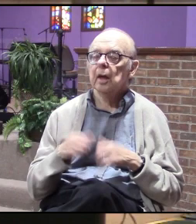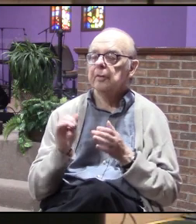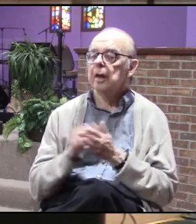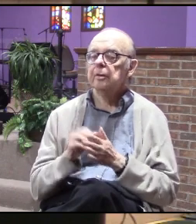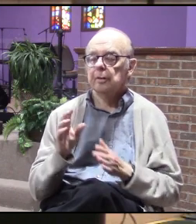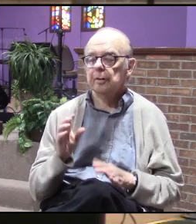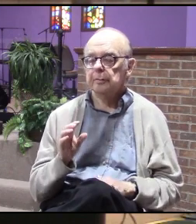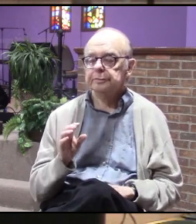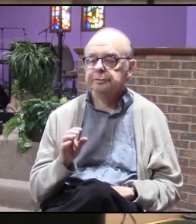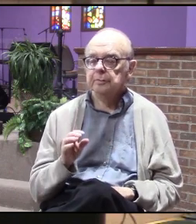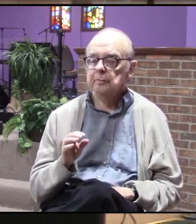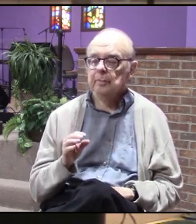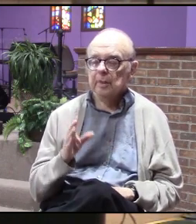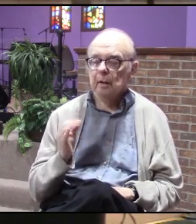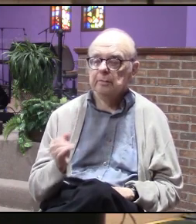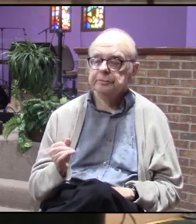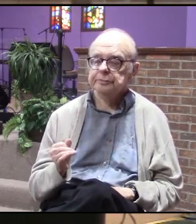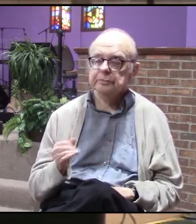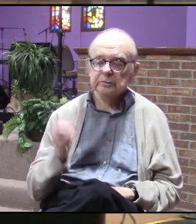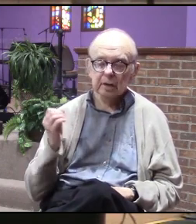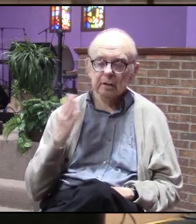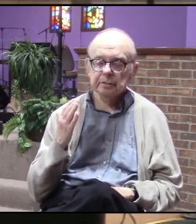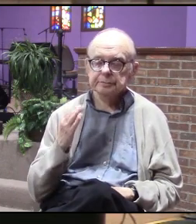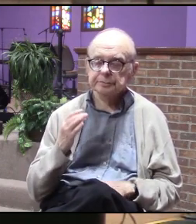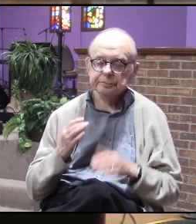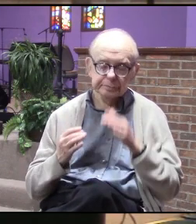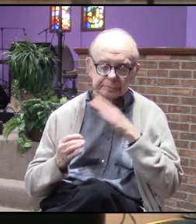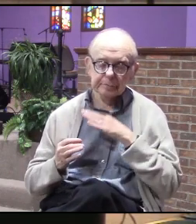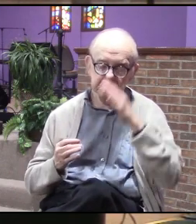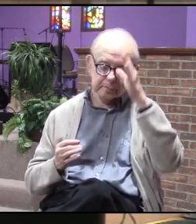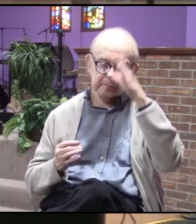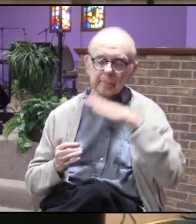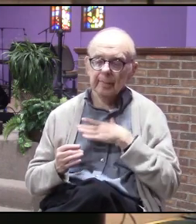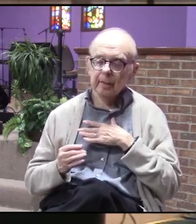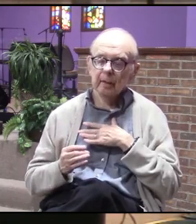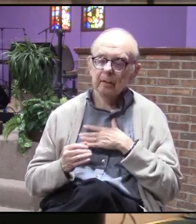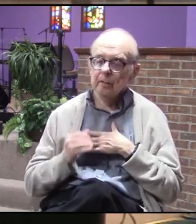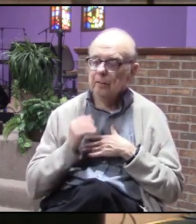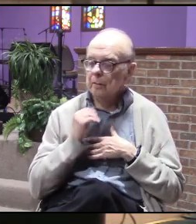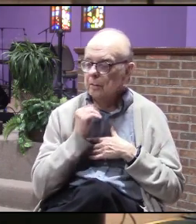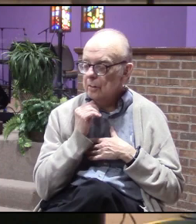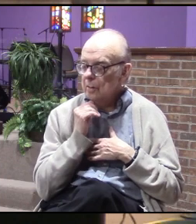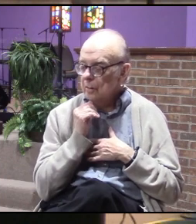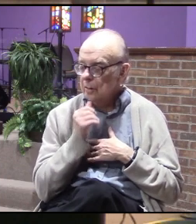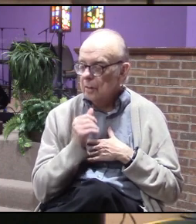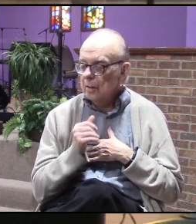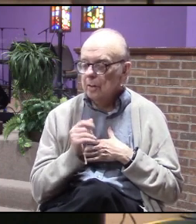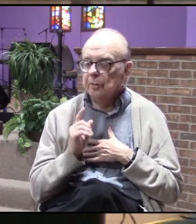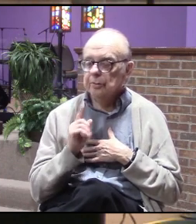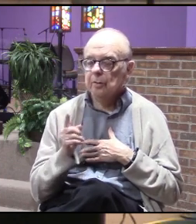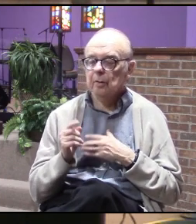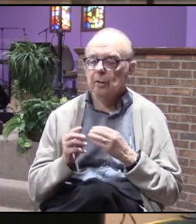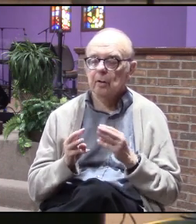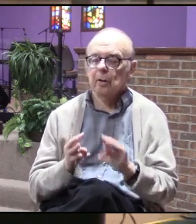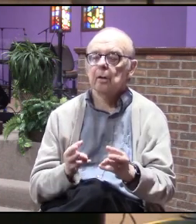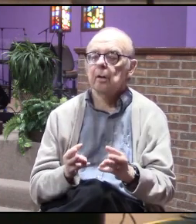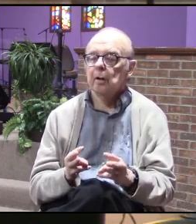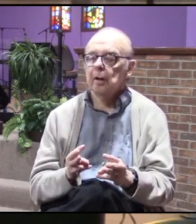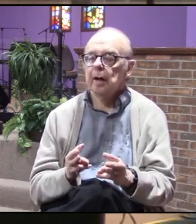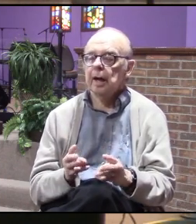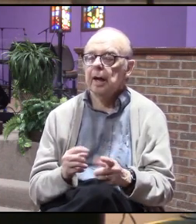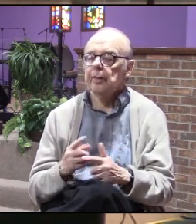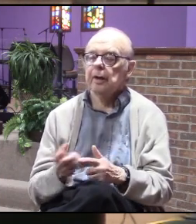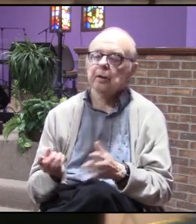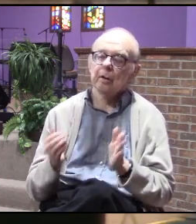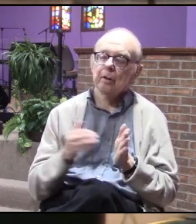it. Because grace, ladies and gentlemen, does not travel one way and then go